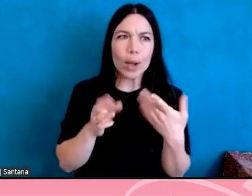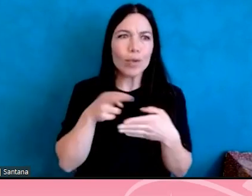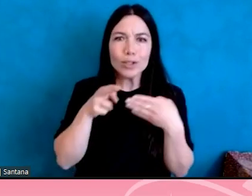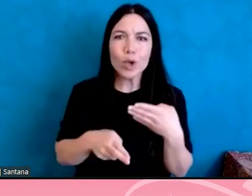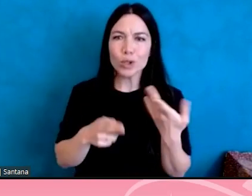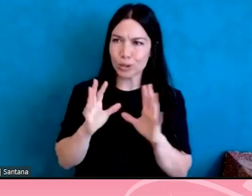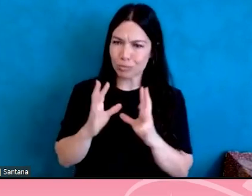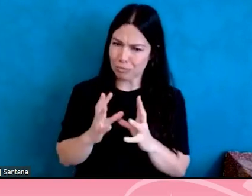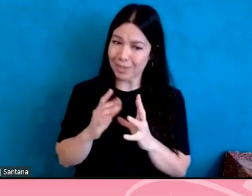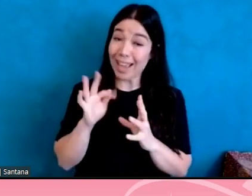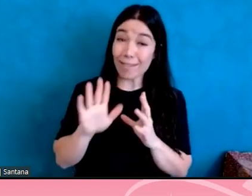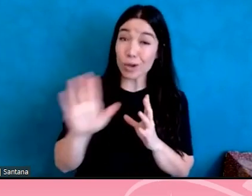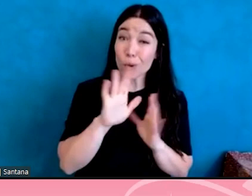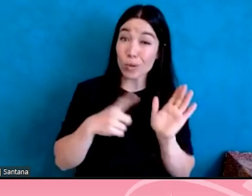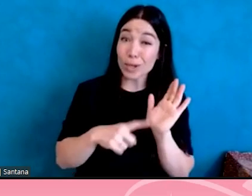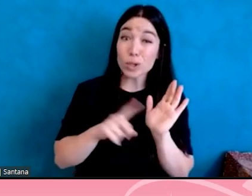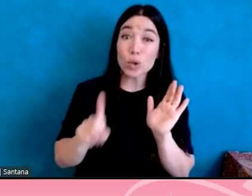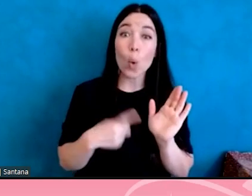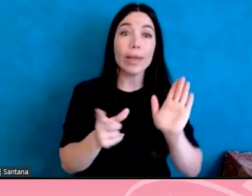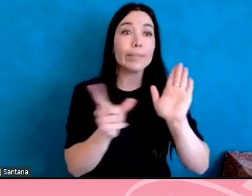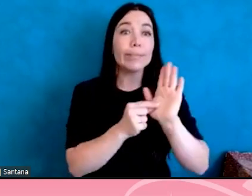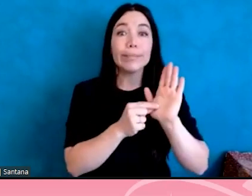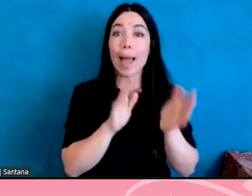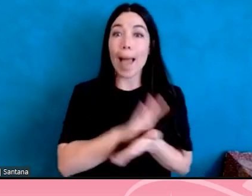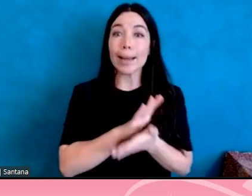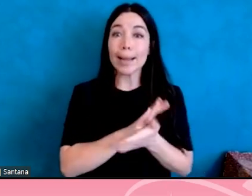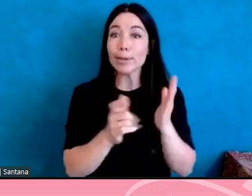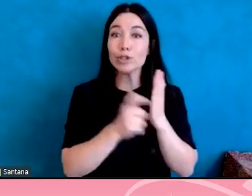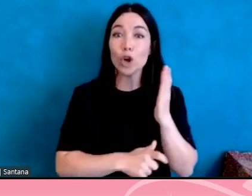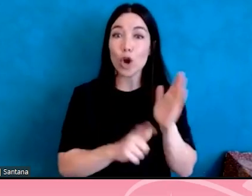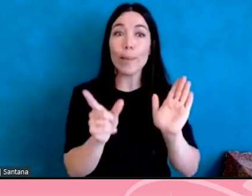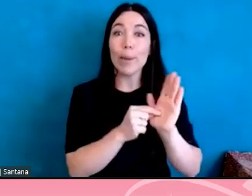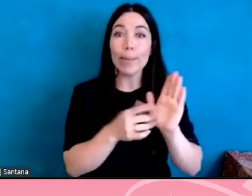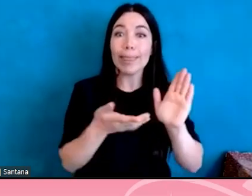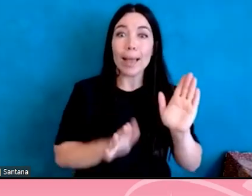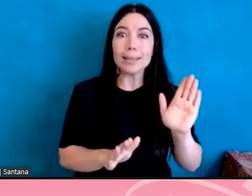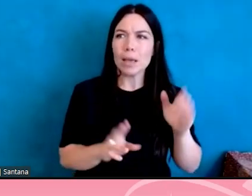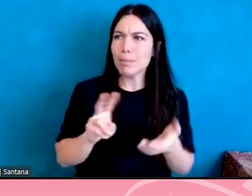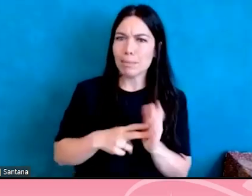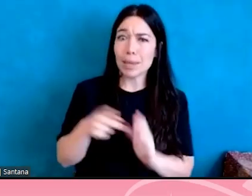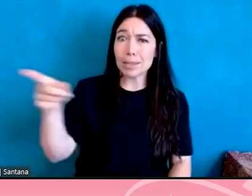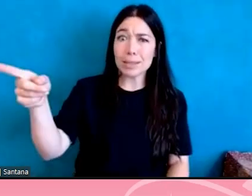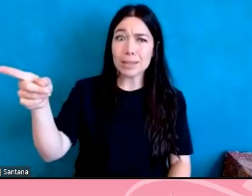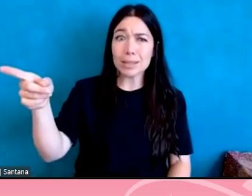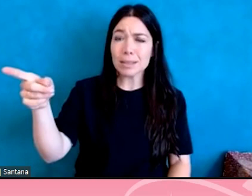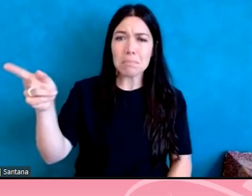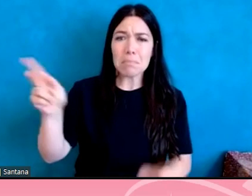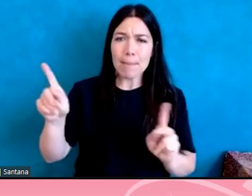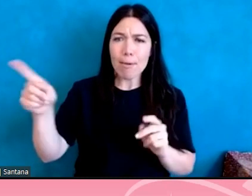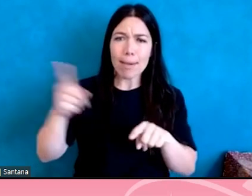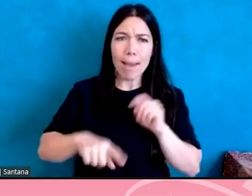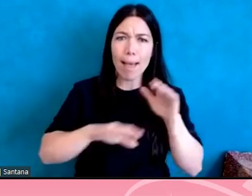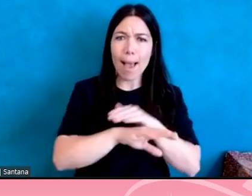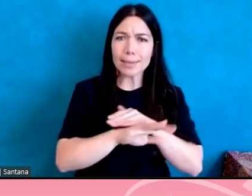a academic journal, then you've already cut the community members out. They can't even access it if they wanted